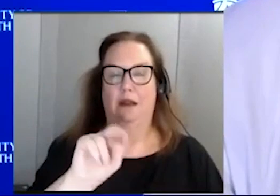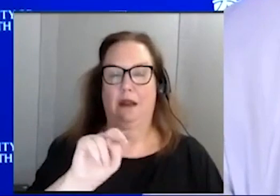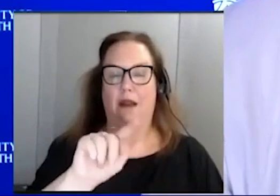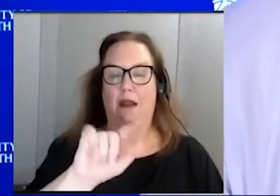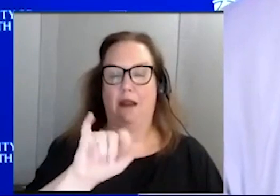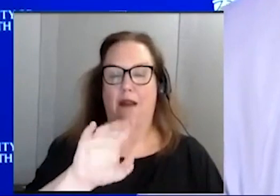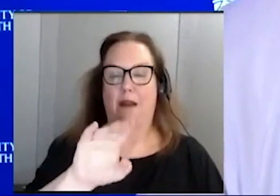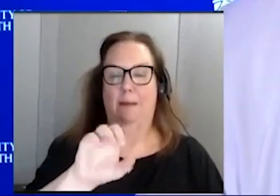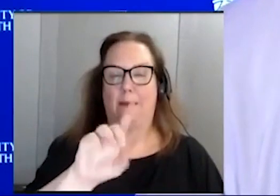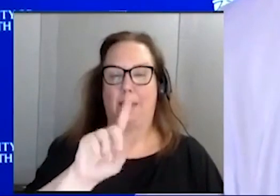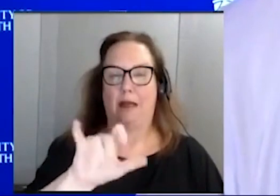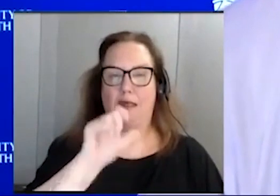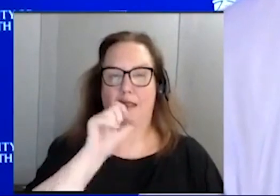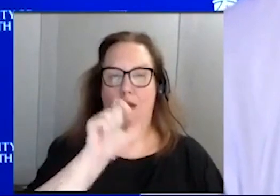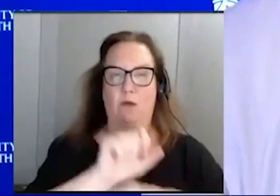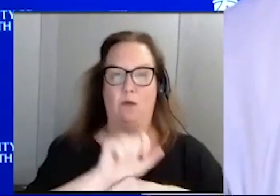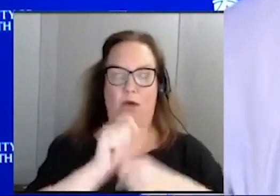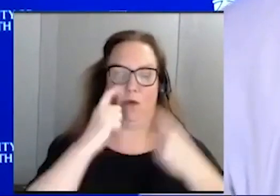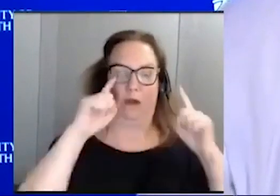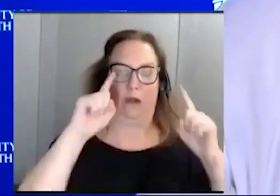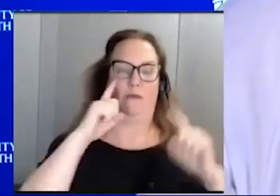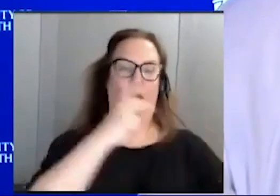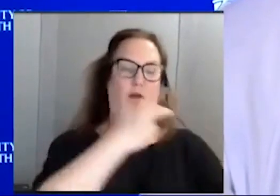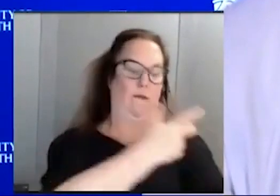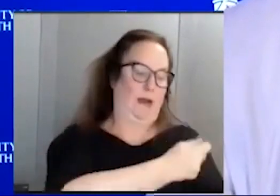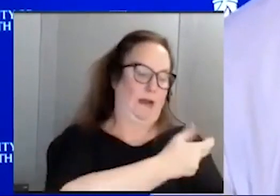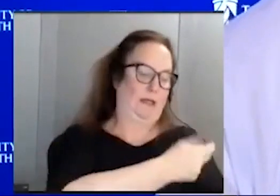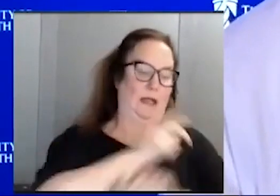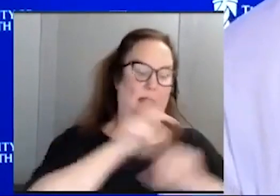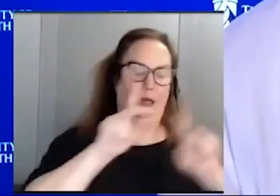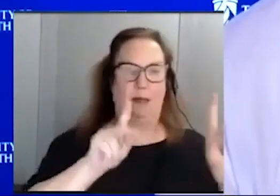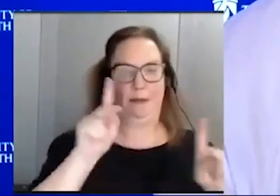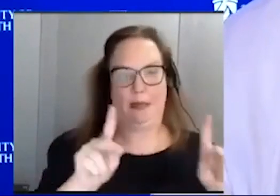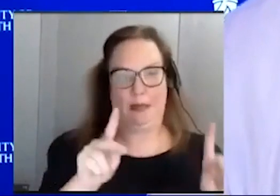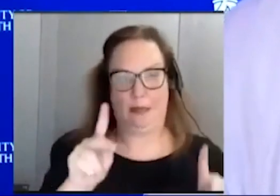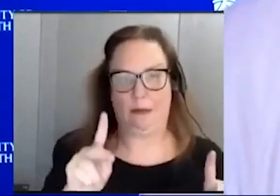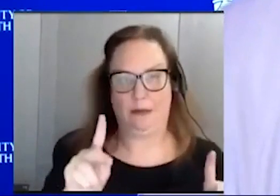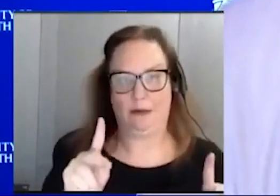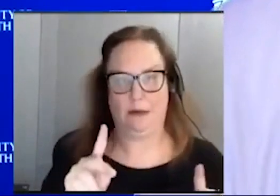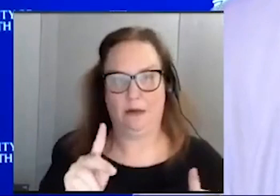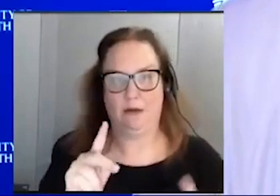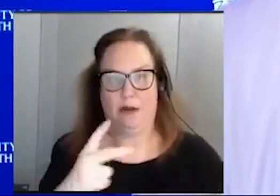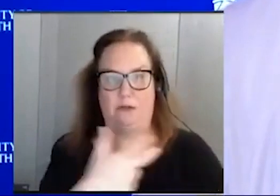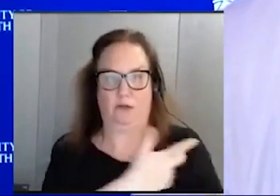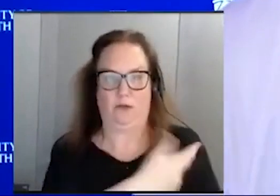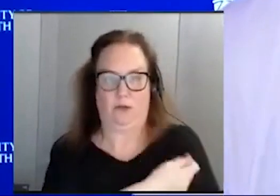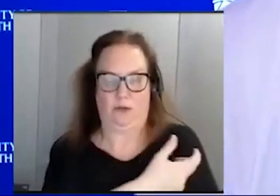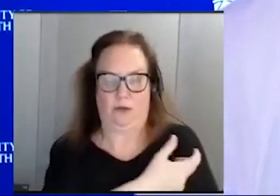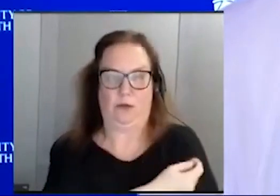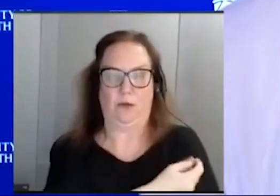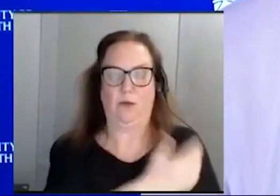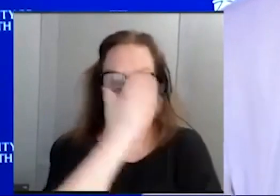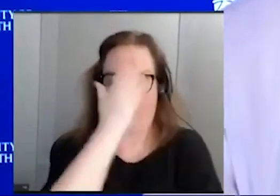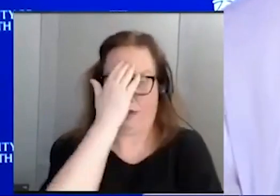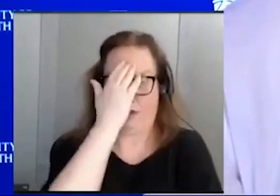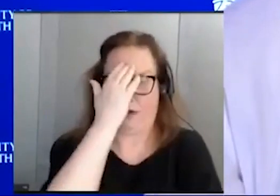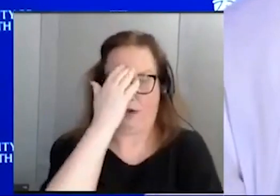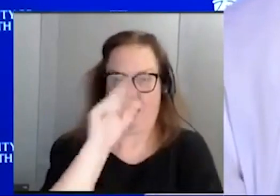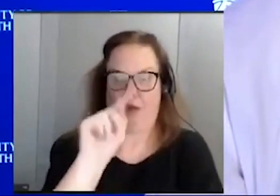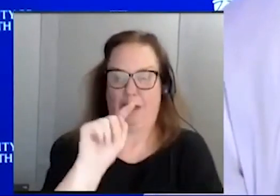well, even for vaccinated people who've received 2 doses, we know that the T cell